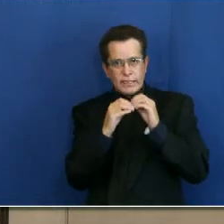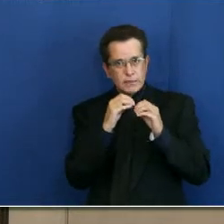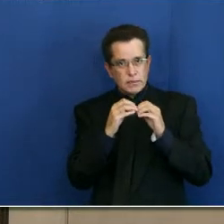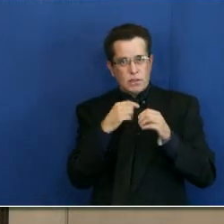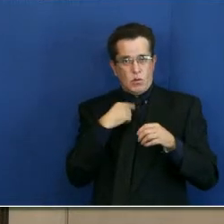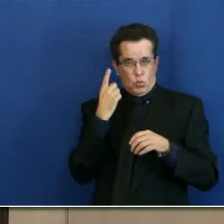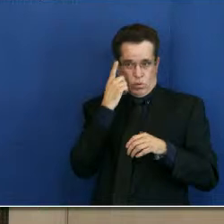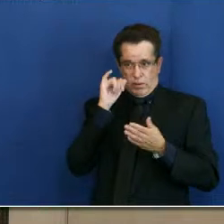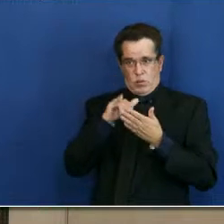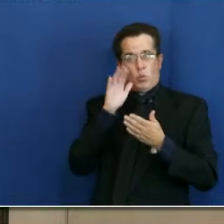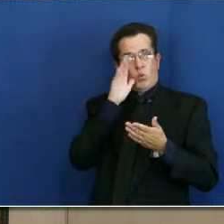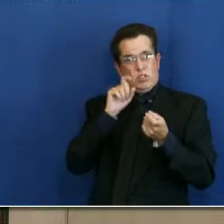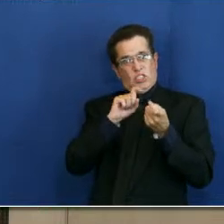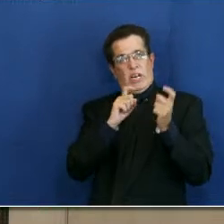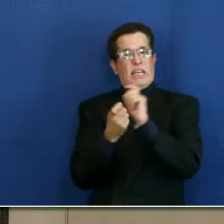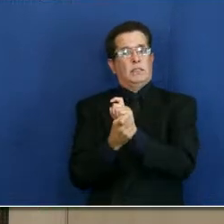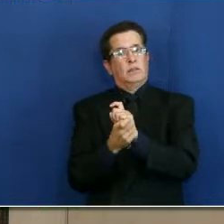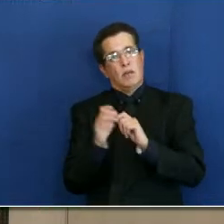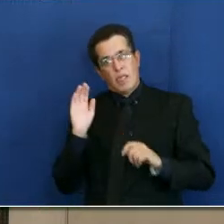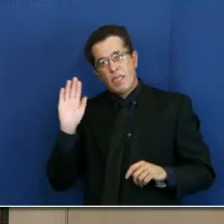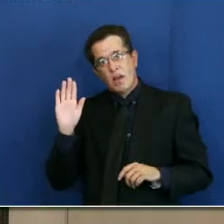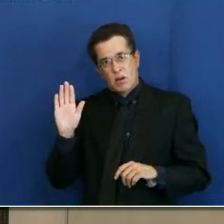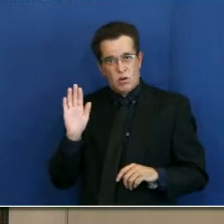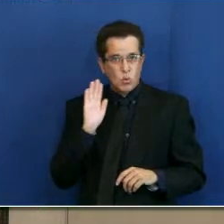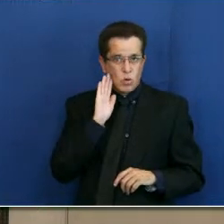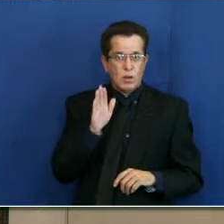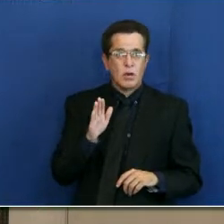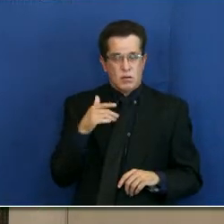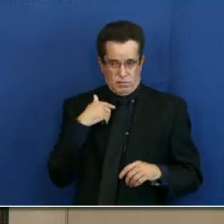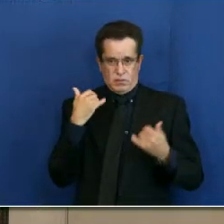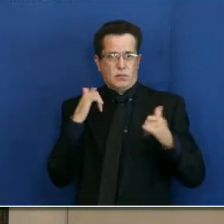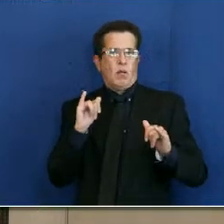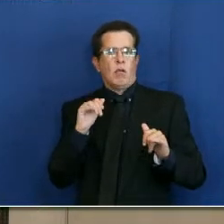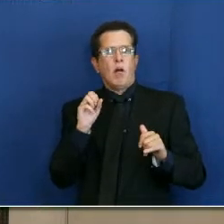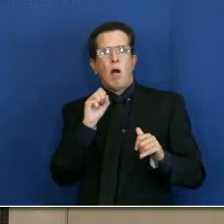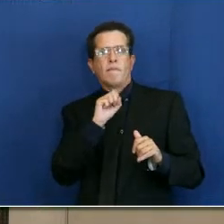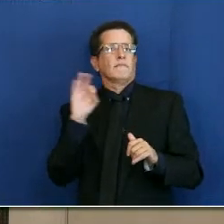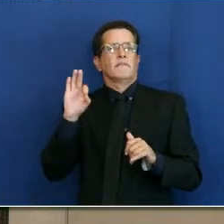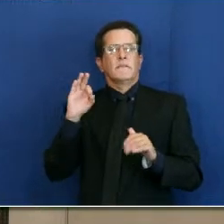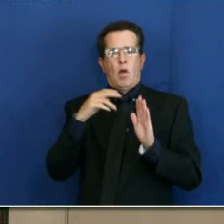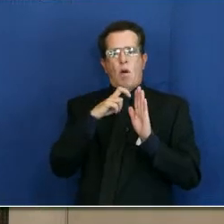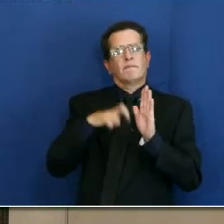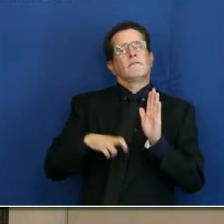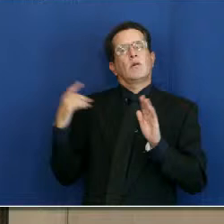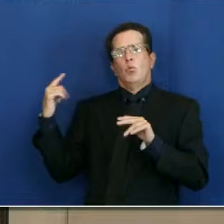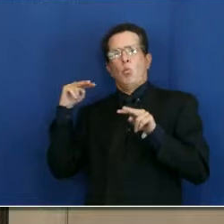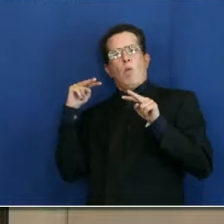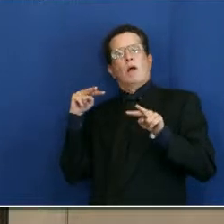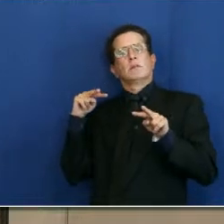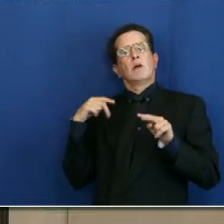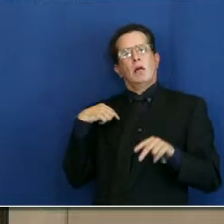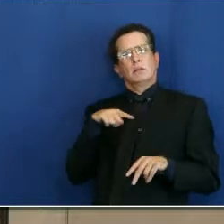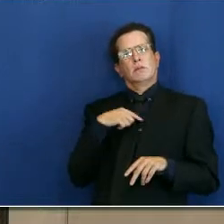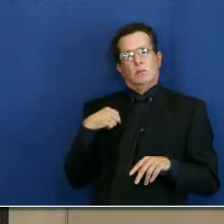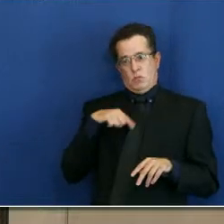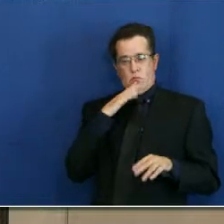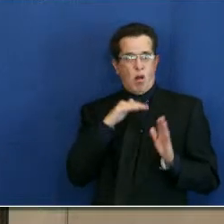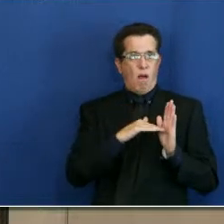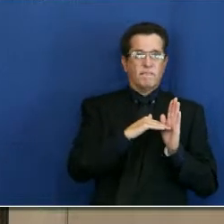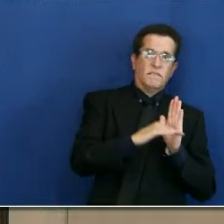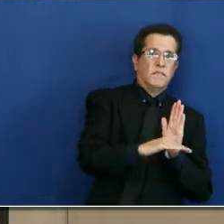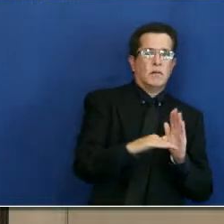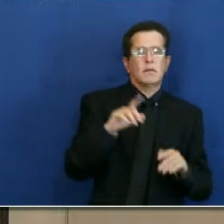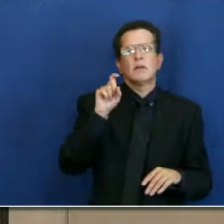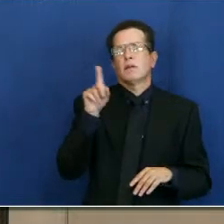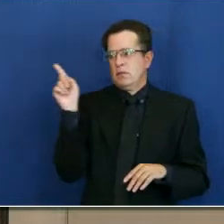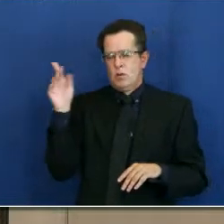that that will change and that it will still allow us to come off despite that position? Yeah, yes, they will be making